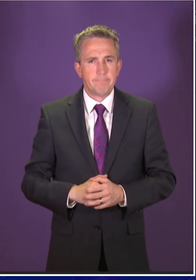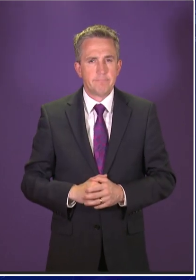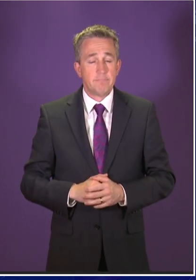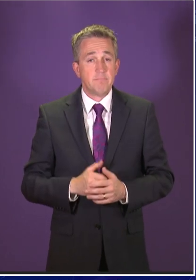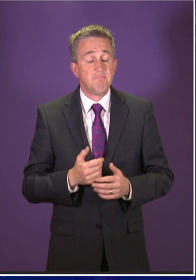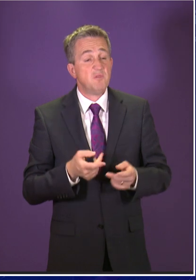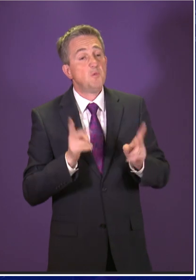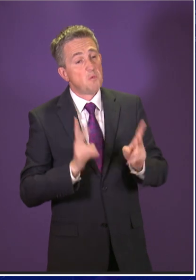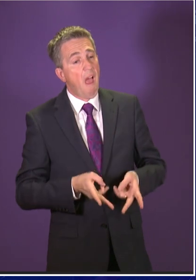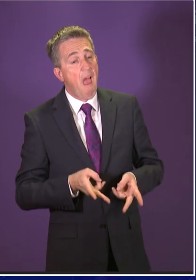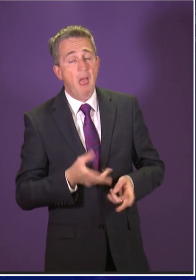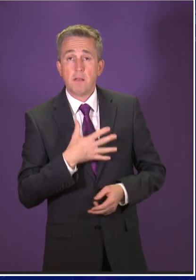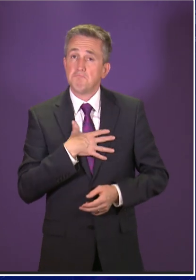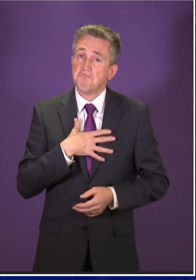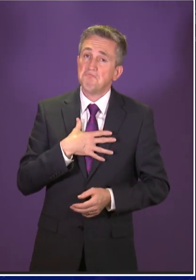To die,